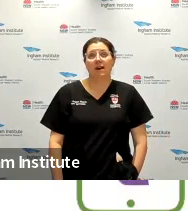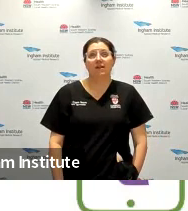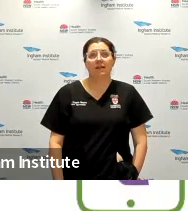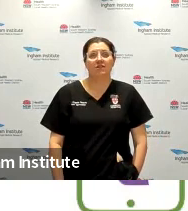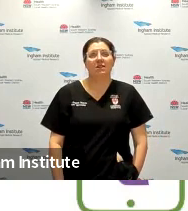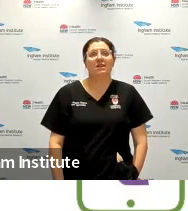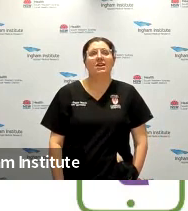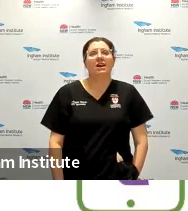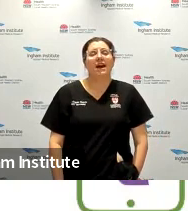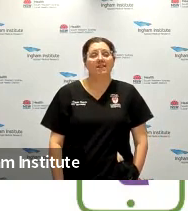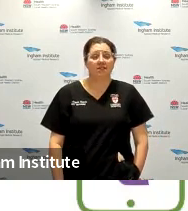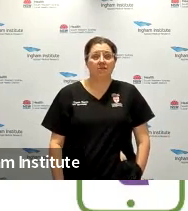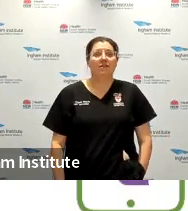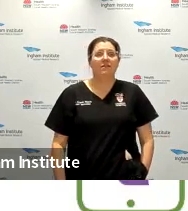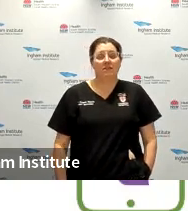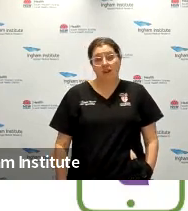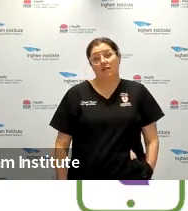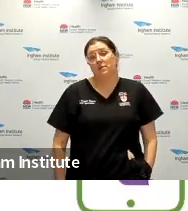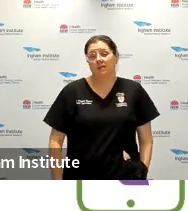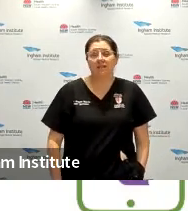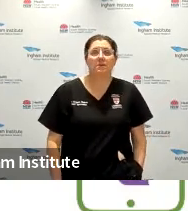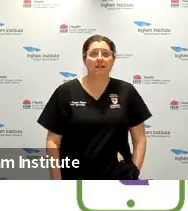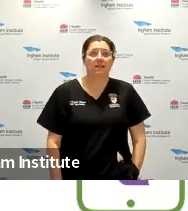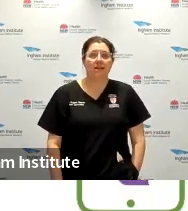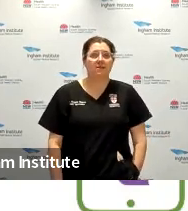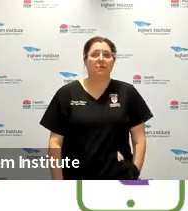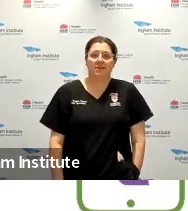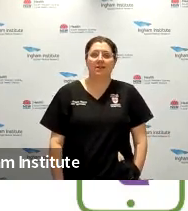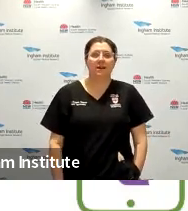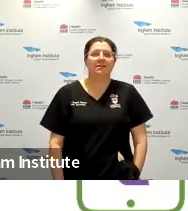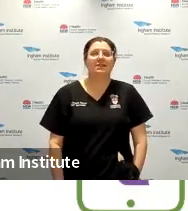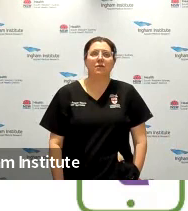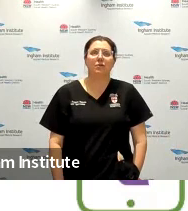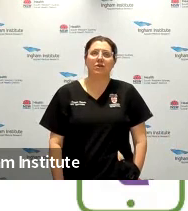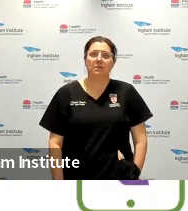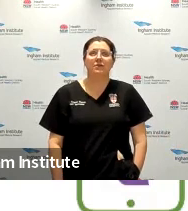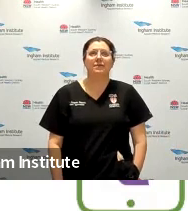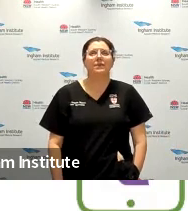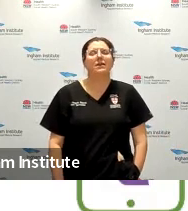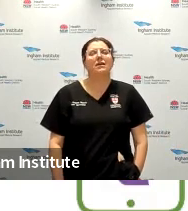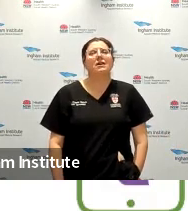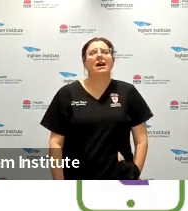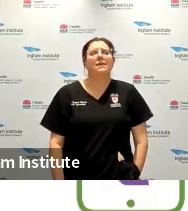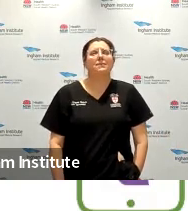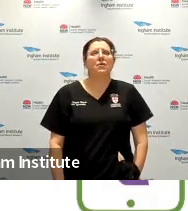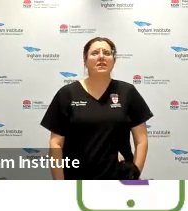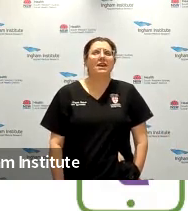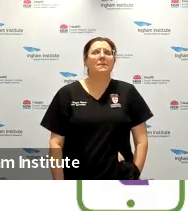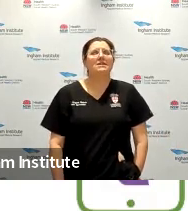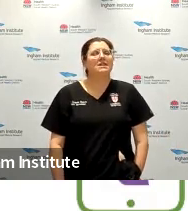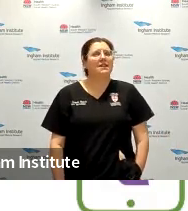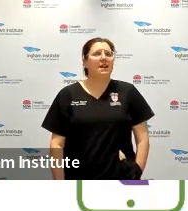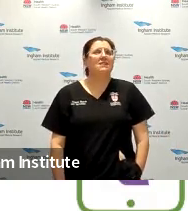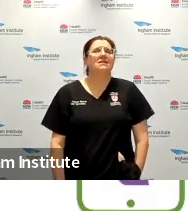to within our LHD and to the relevant hospital. In this particular case, this woman's allocated to Liverpool Hospital. What